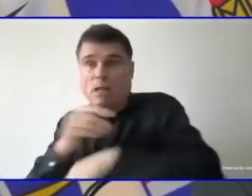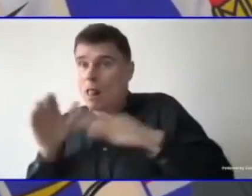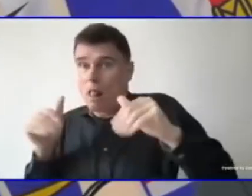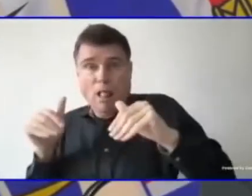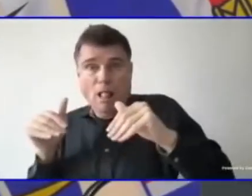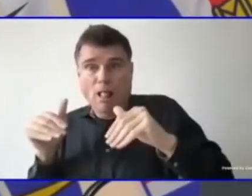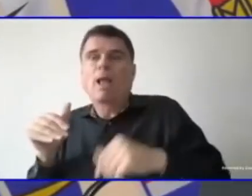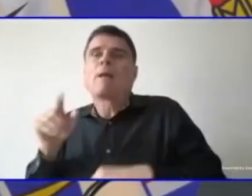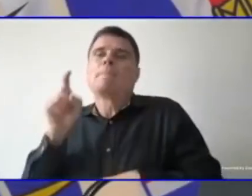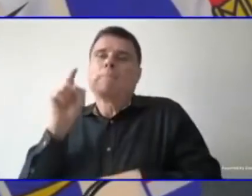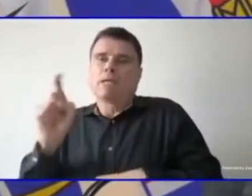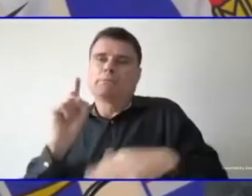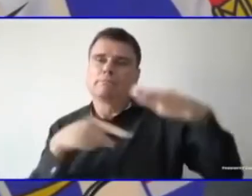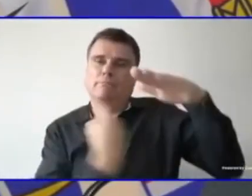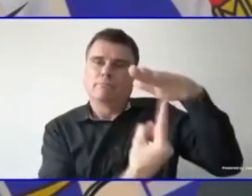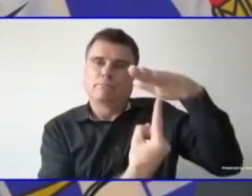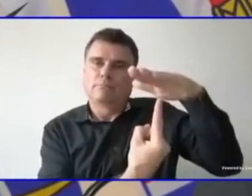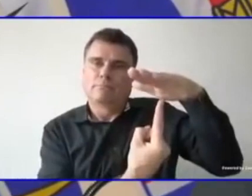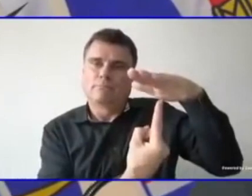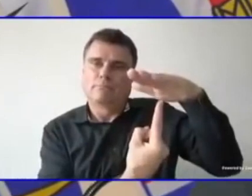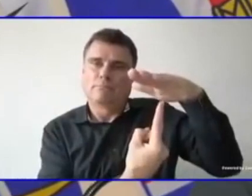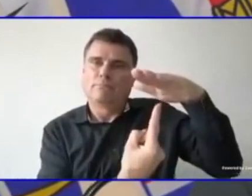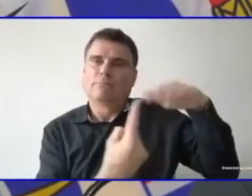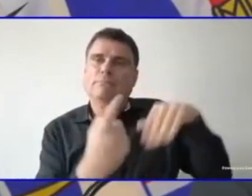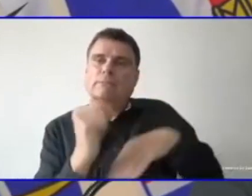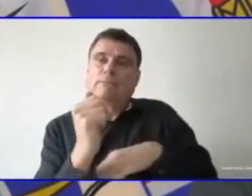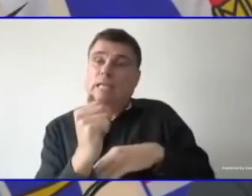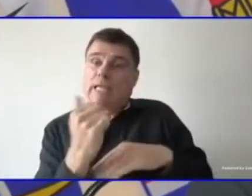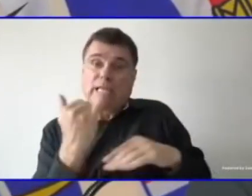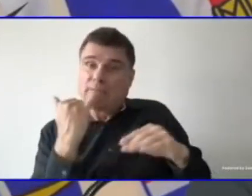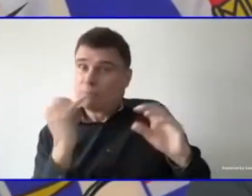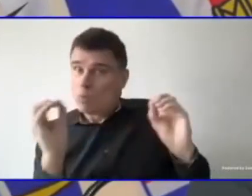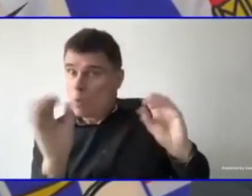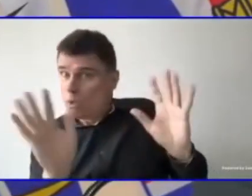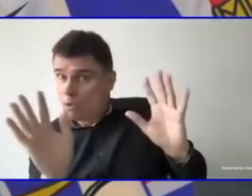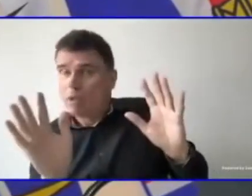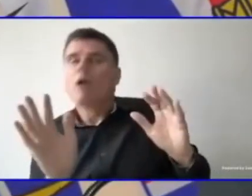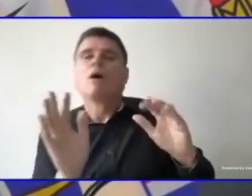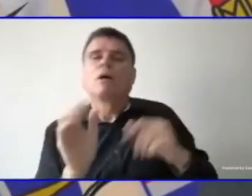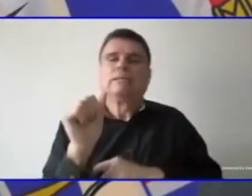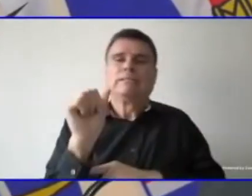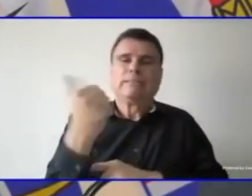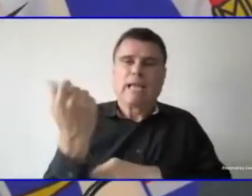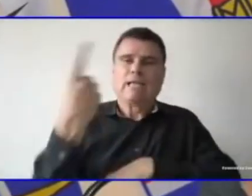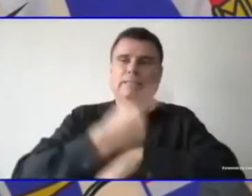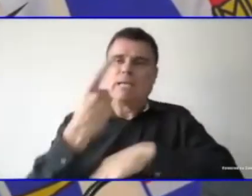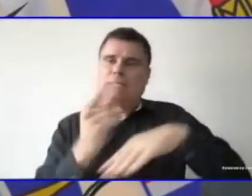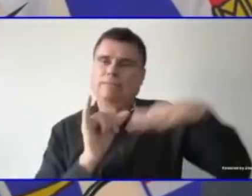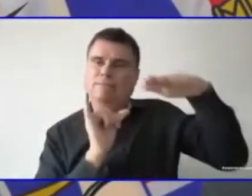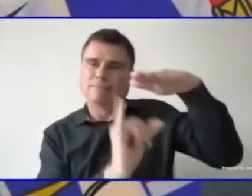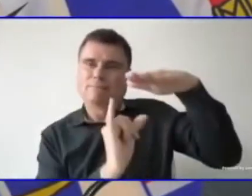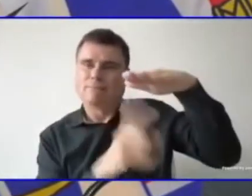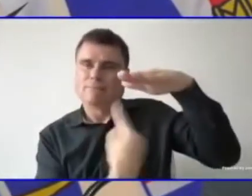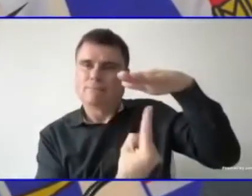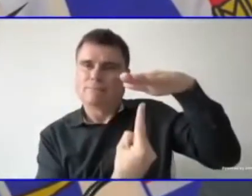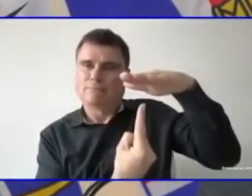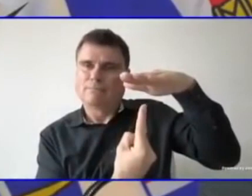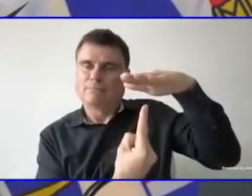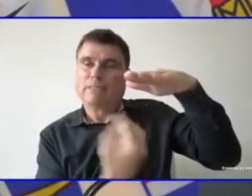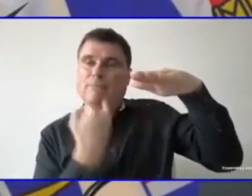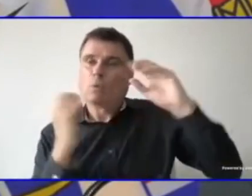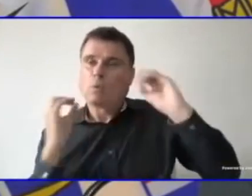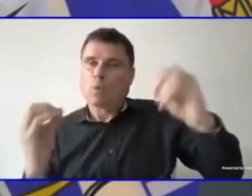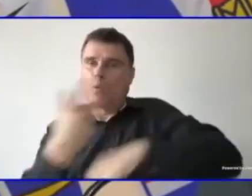that vaccination helps us manage these infections more rapidly, so we shed less virus for a shorter period of